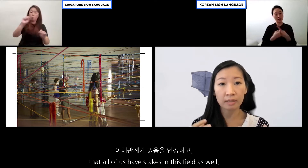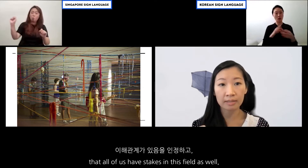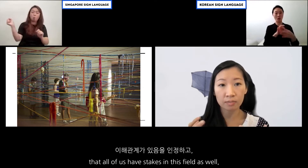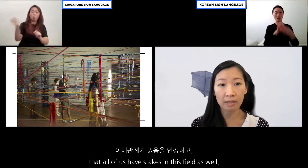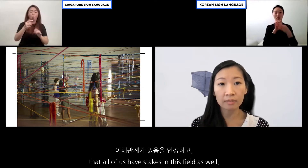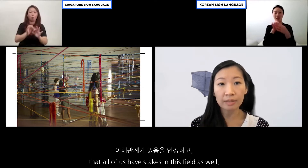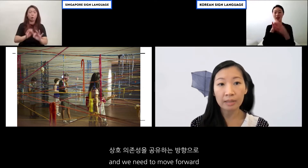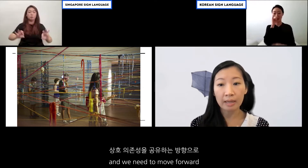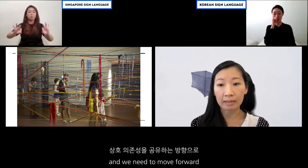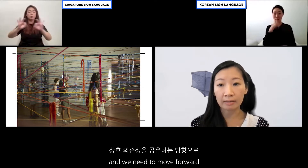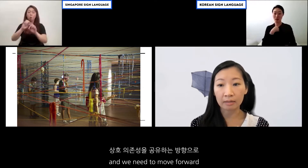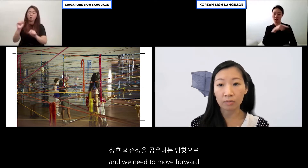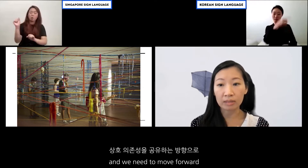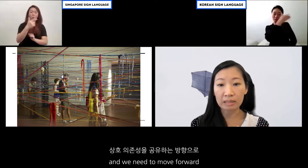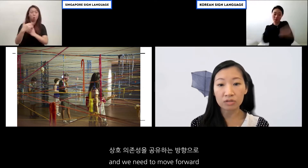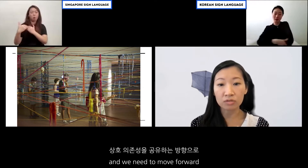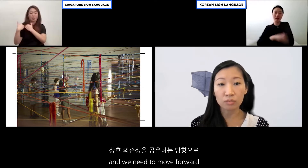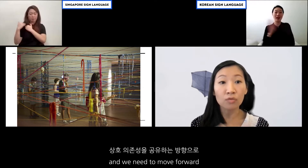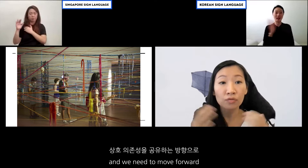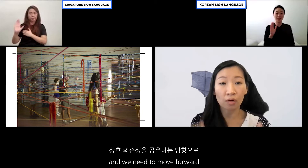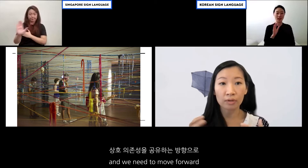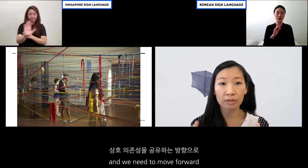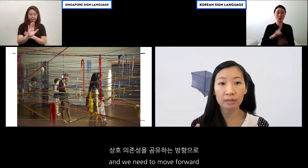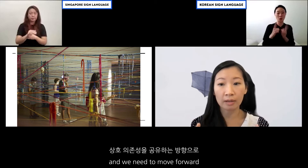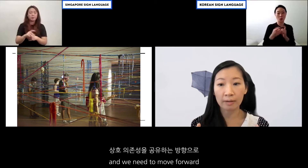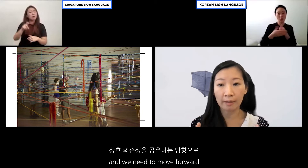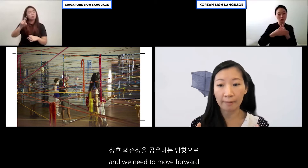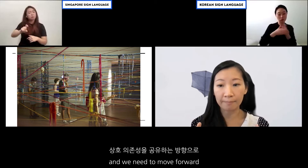field as well. And we need to move